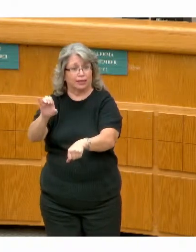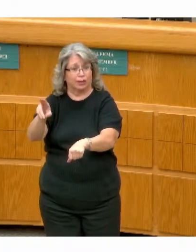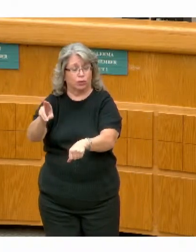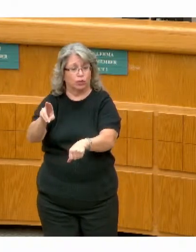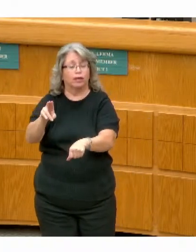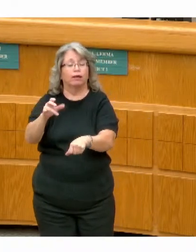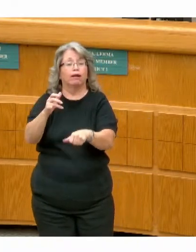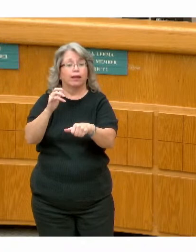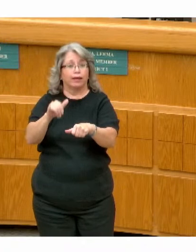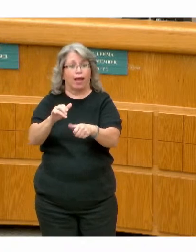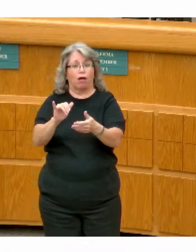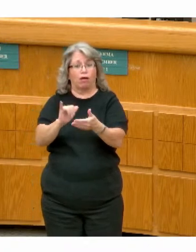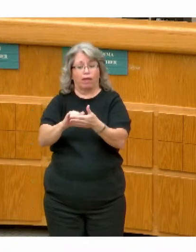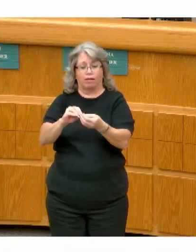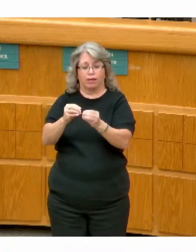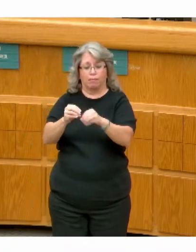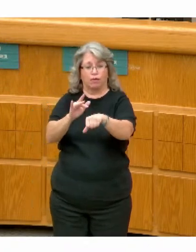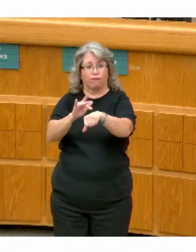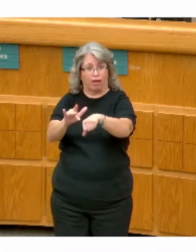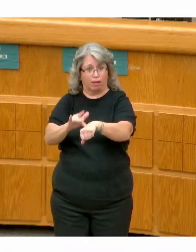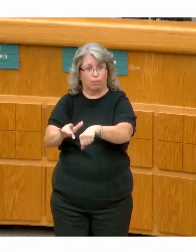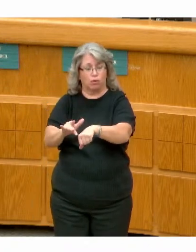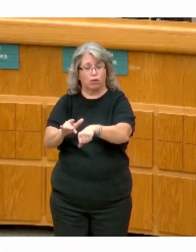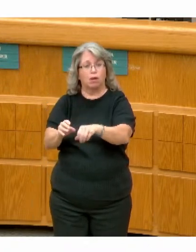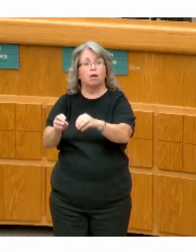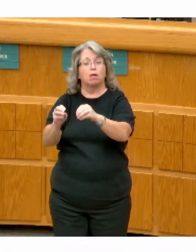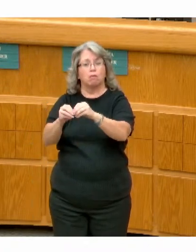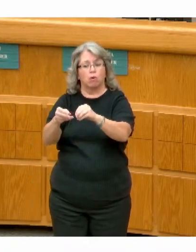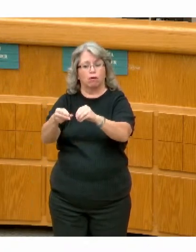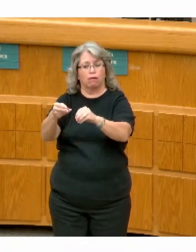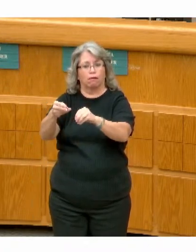recently now. We're all the way up to 8%, but it's still